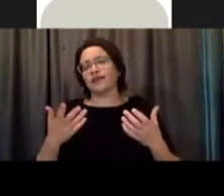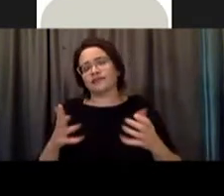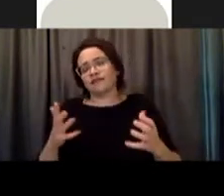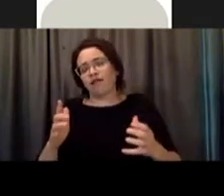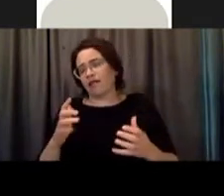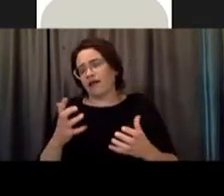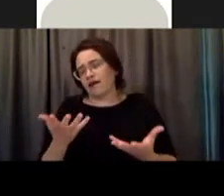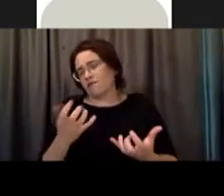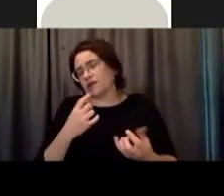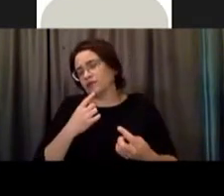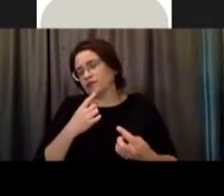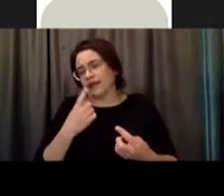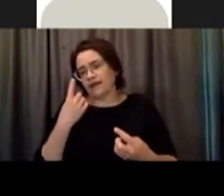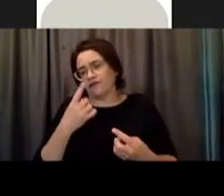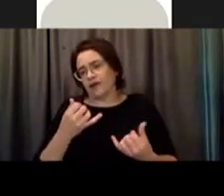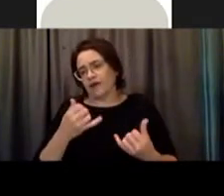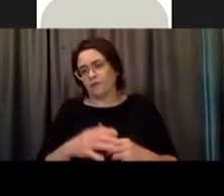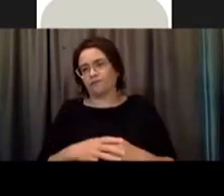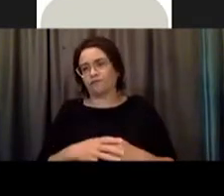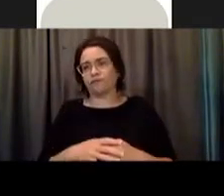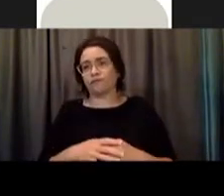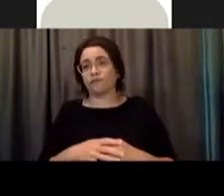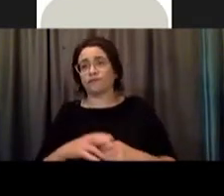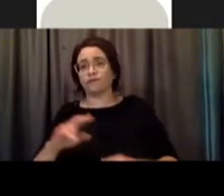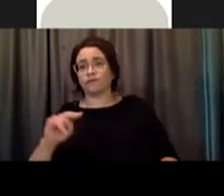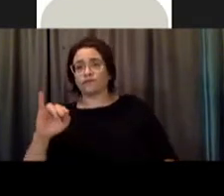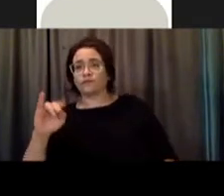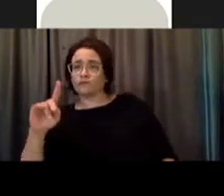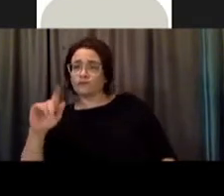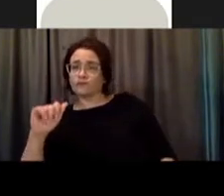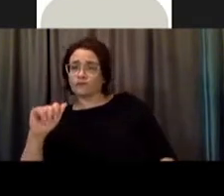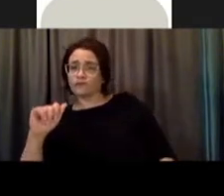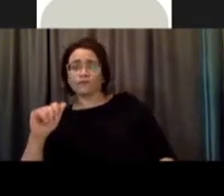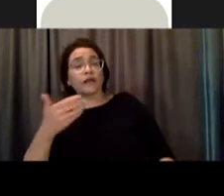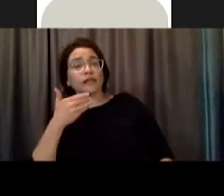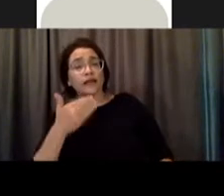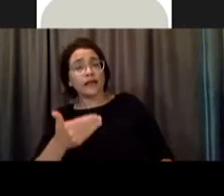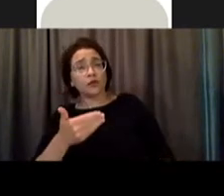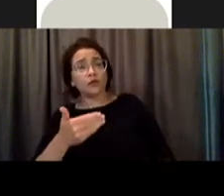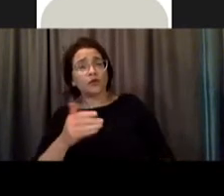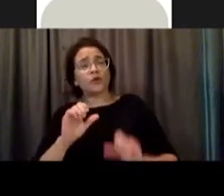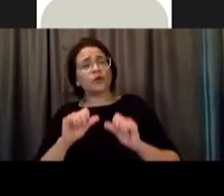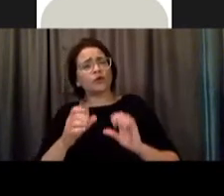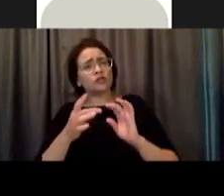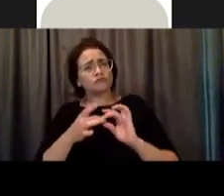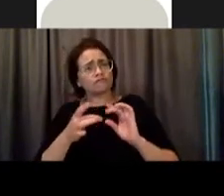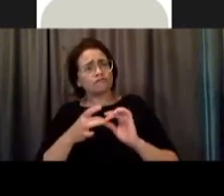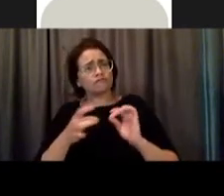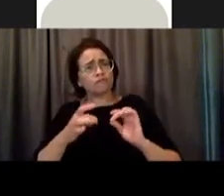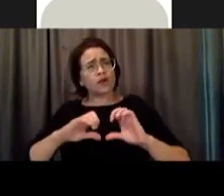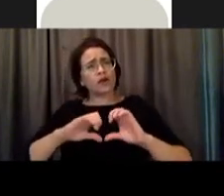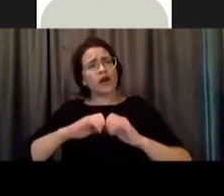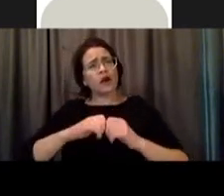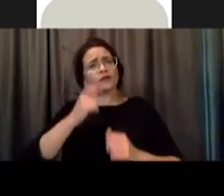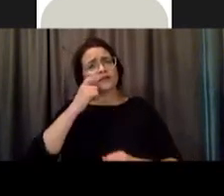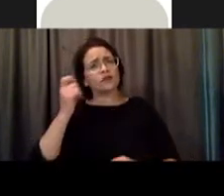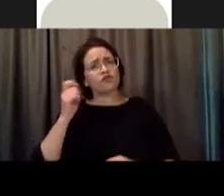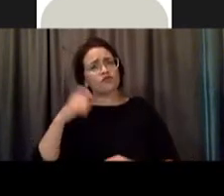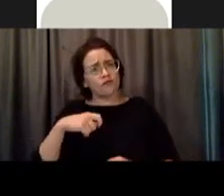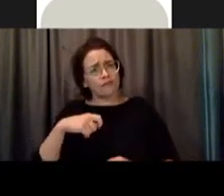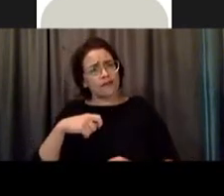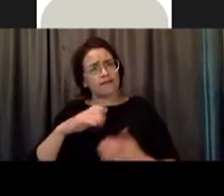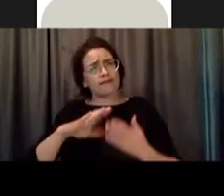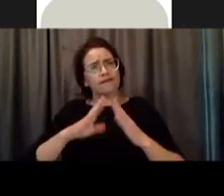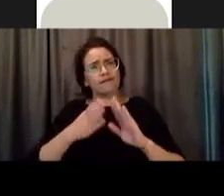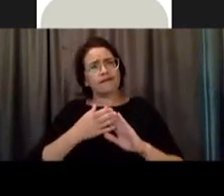Thank you very much, Stefan. Could you tell us a bit more about how the Ukrainian community passes on the memory of the